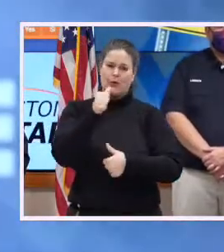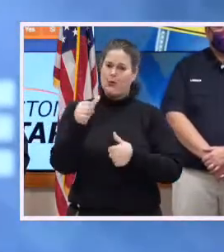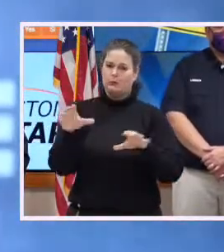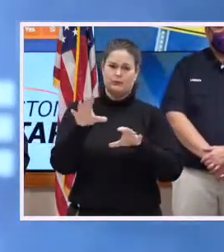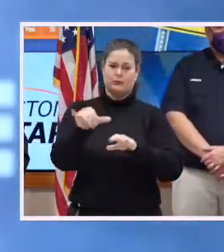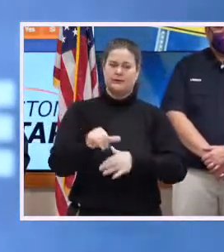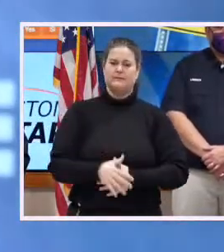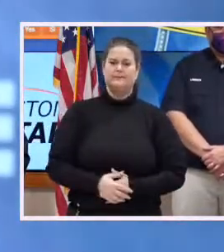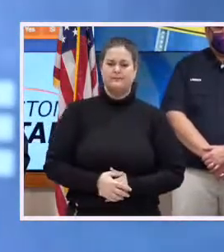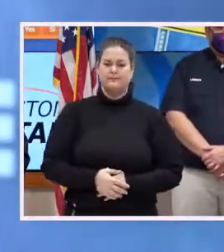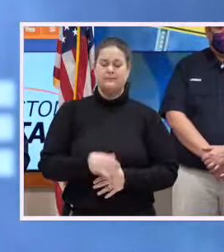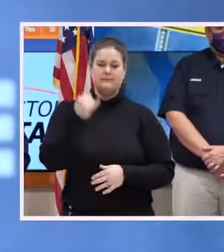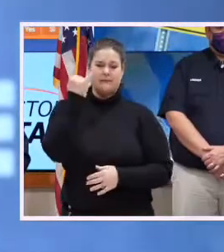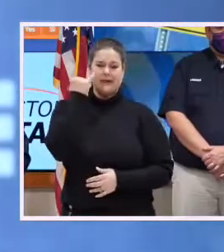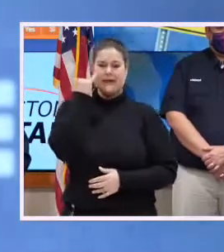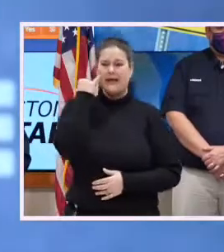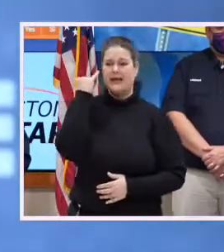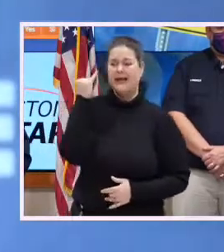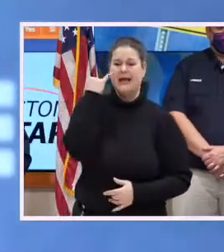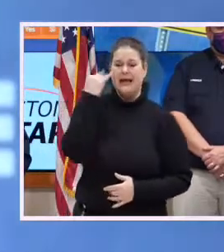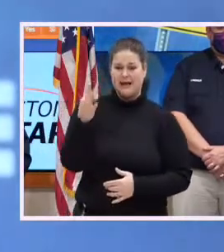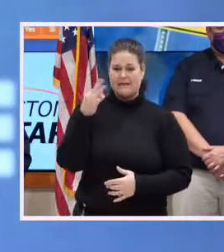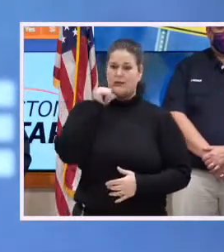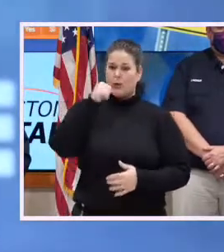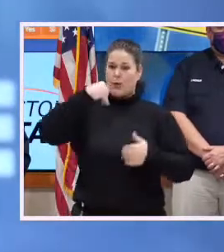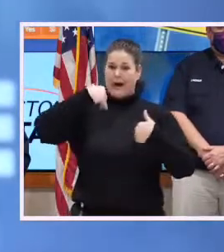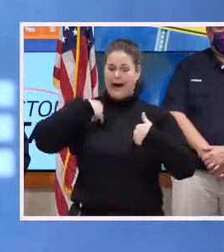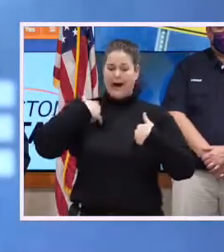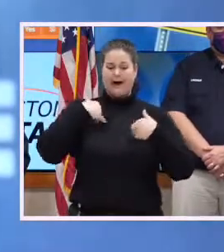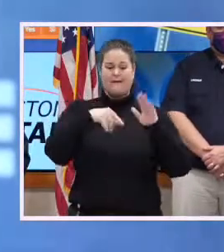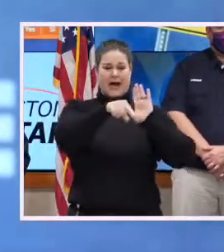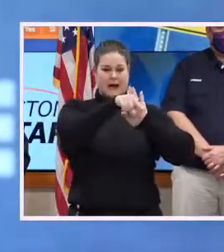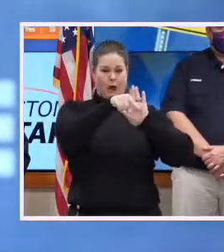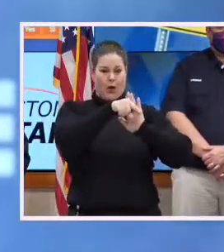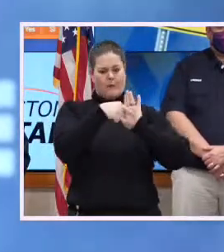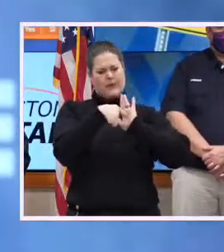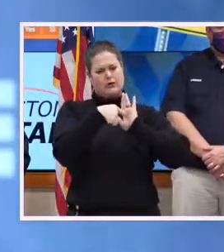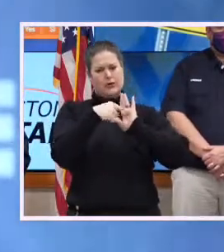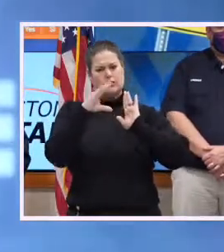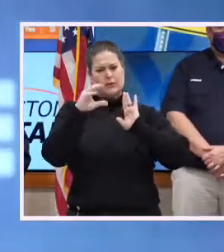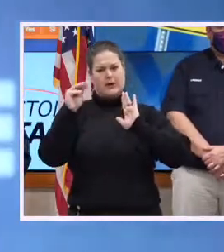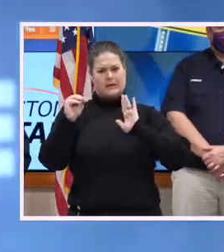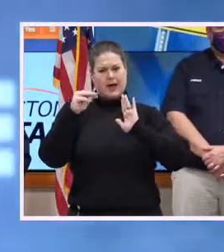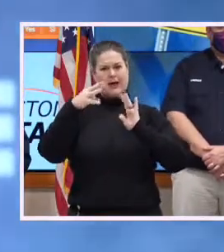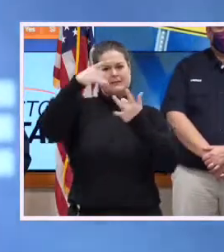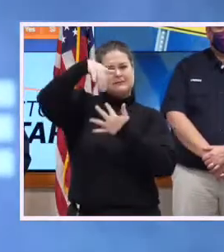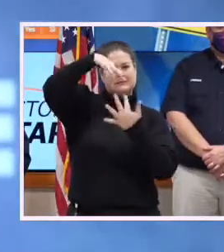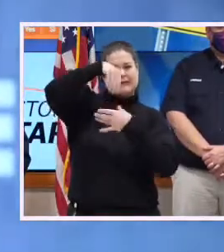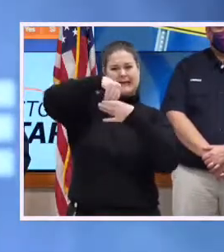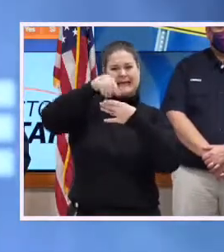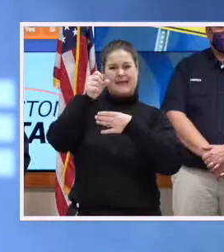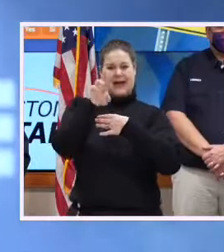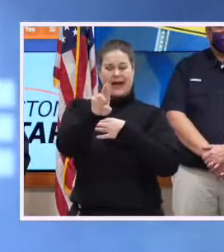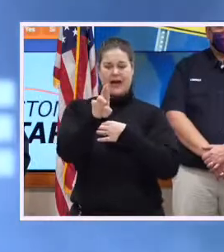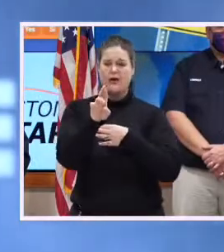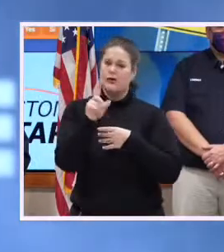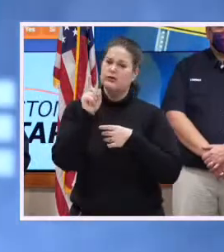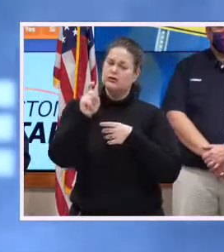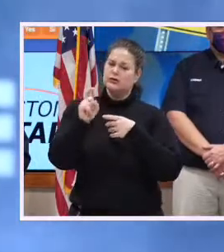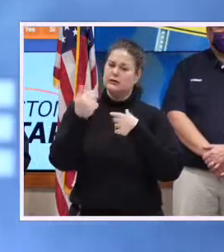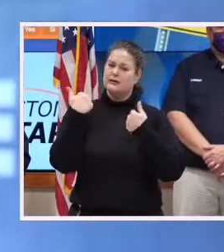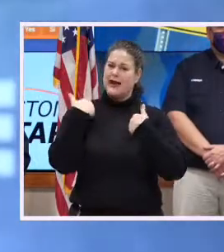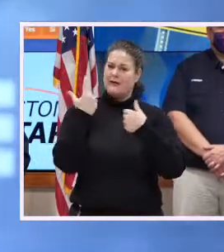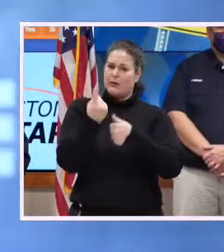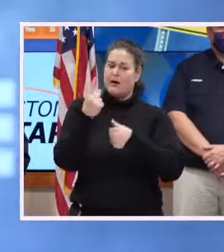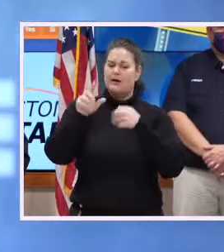one and make sure you have extra batteries. If you think you or a loved one has become ill from carbon monoxide poisoning, first thing you need to do is